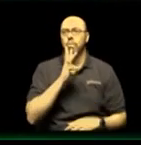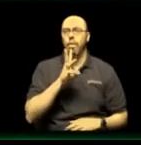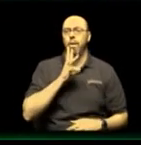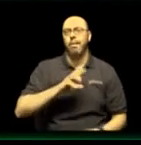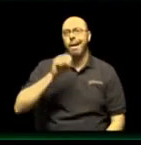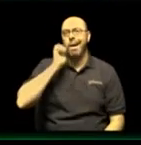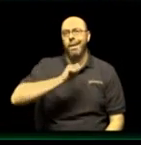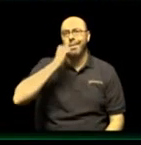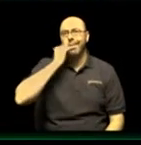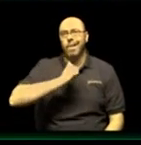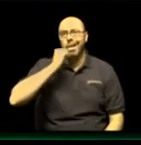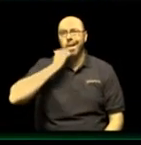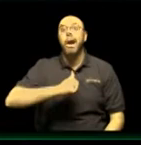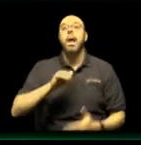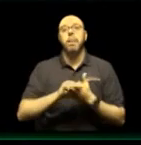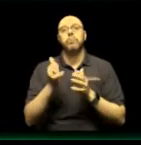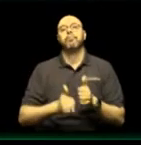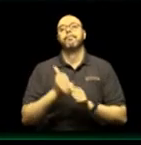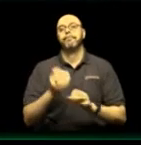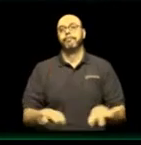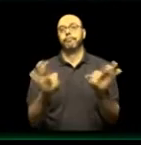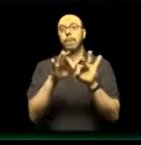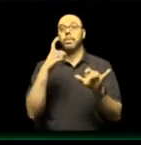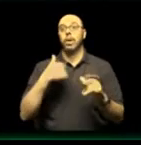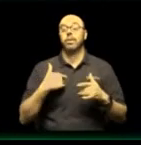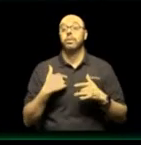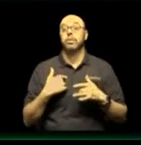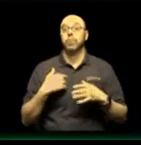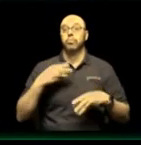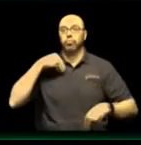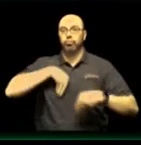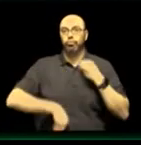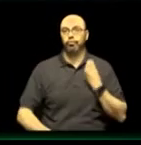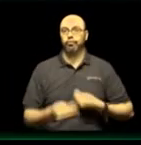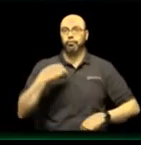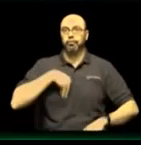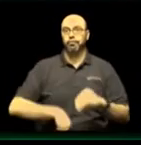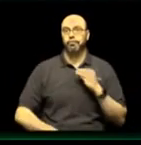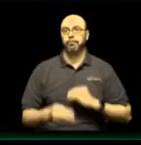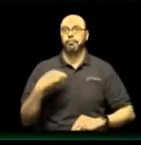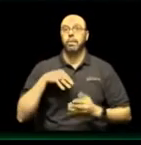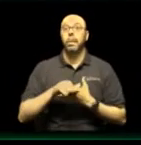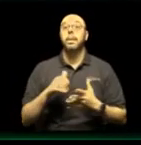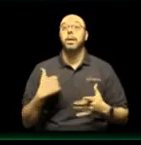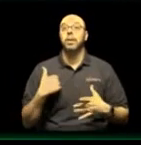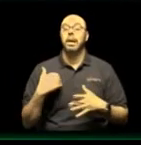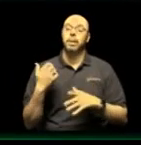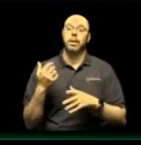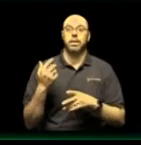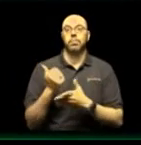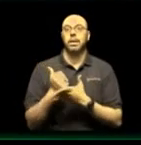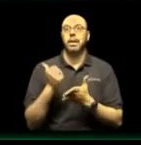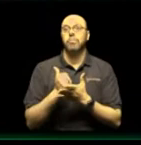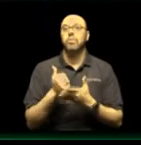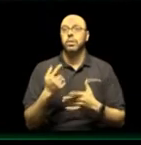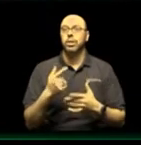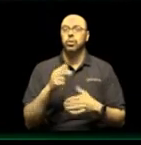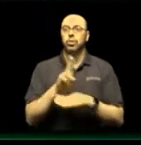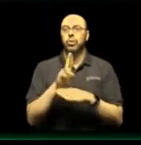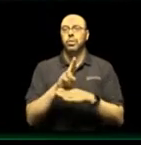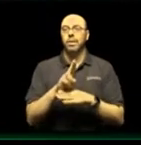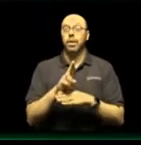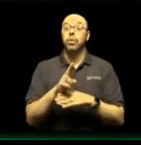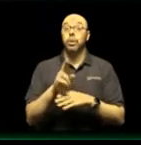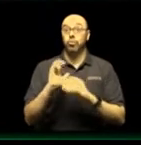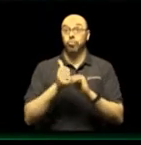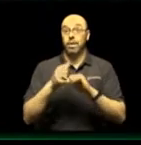day. It's most important because it runs your body. And the weekend on you at the track, drink Gatorade.